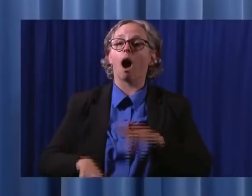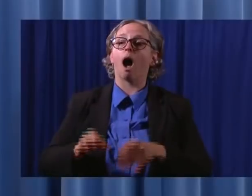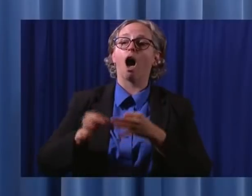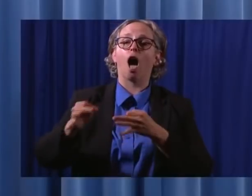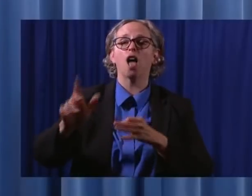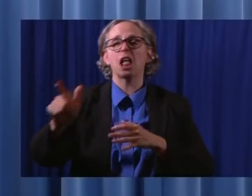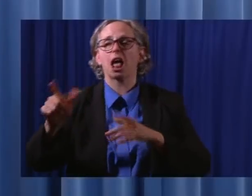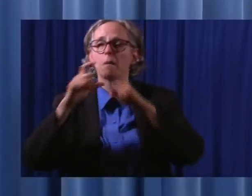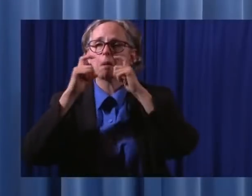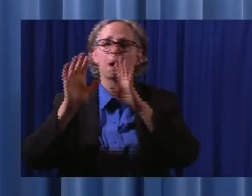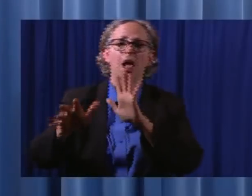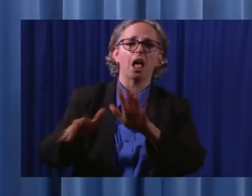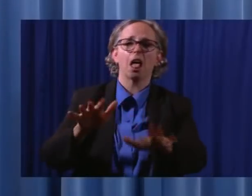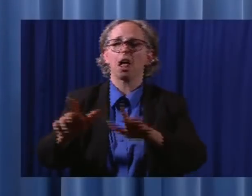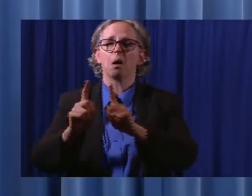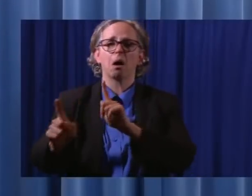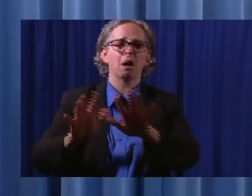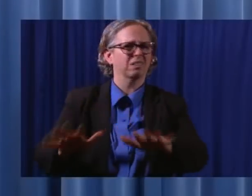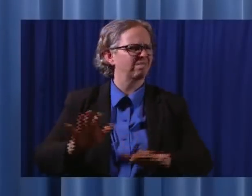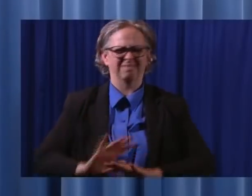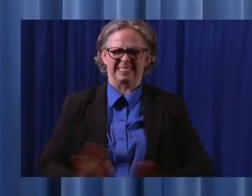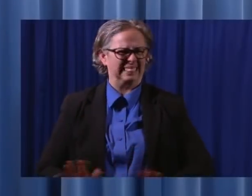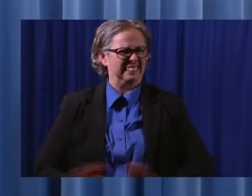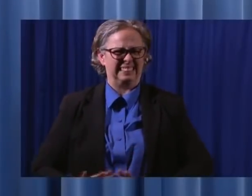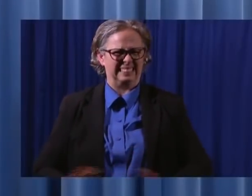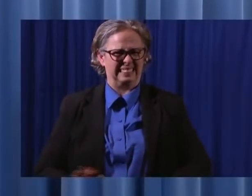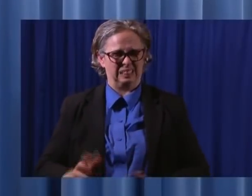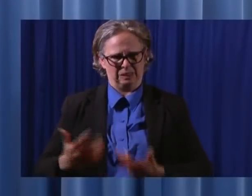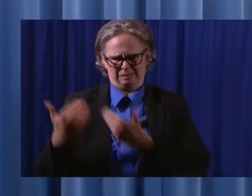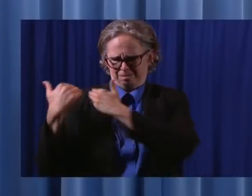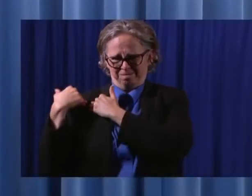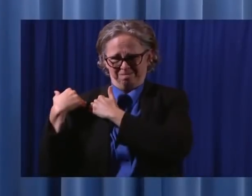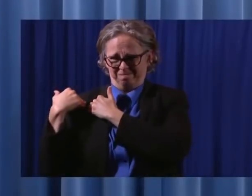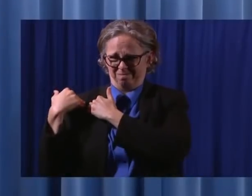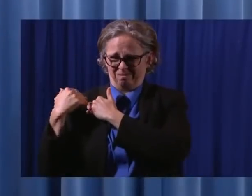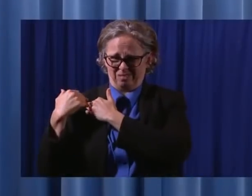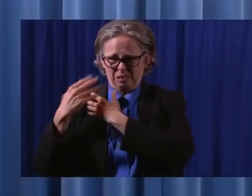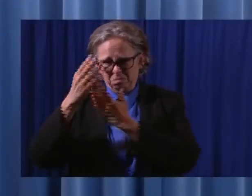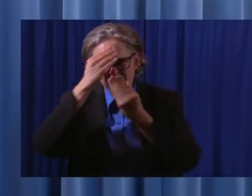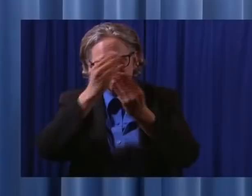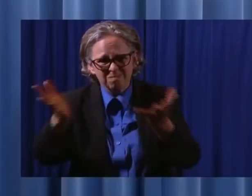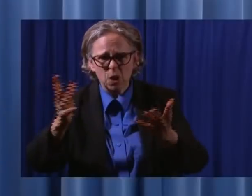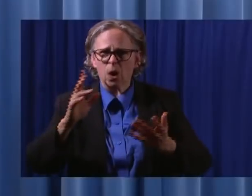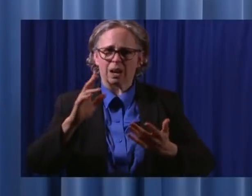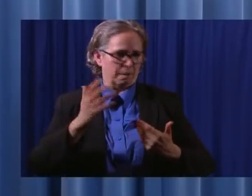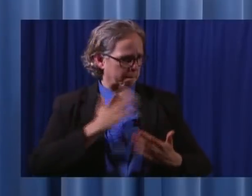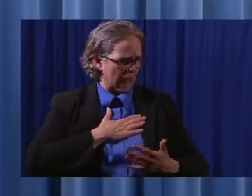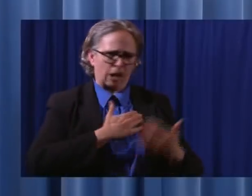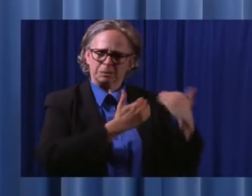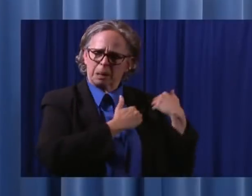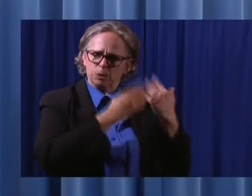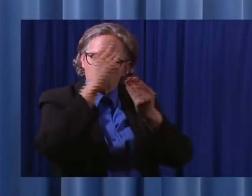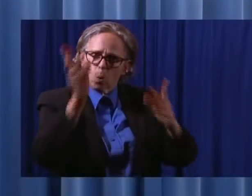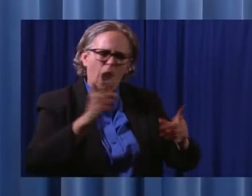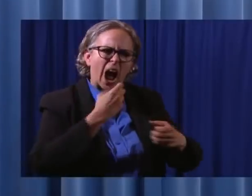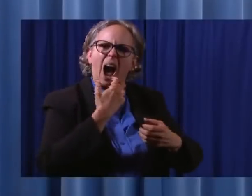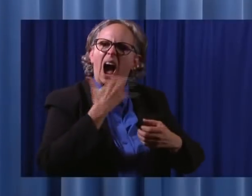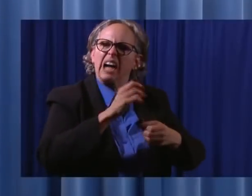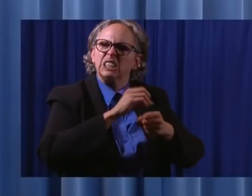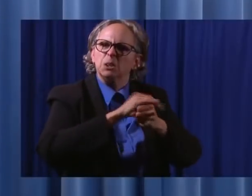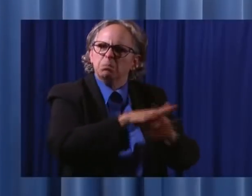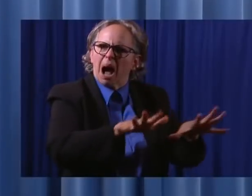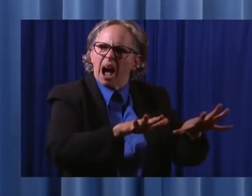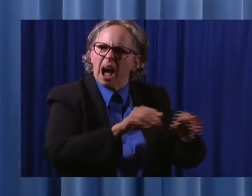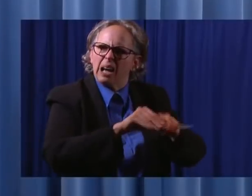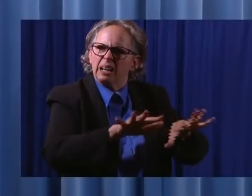an obligation to tell the people, and the county is impacted and throughout the state. This virus is still here. It is not over, and we got to